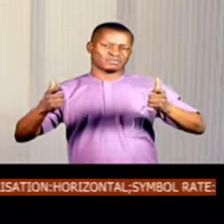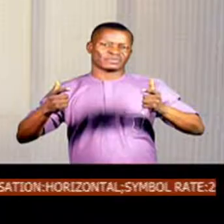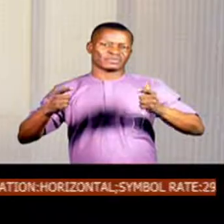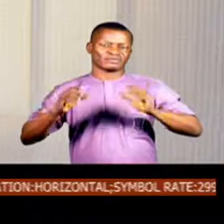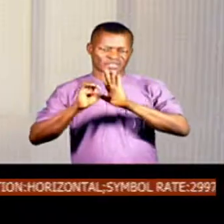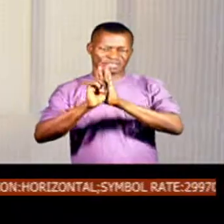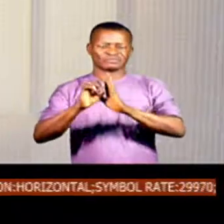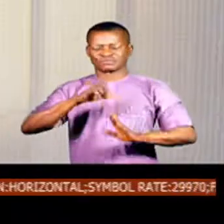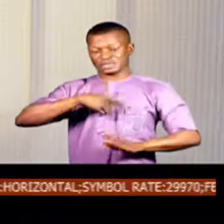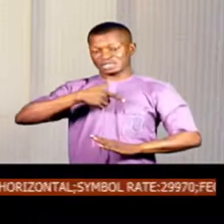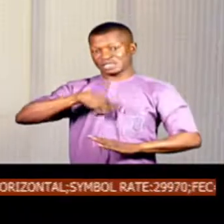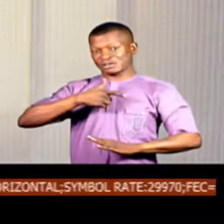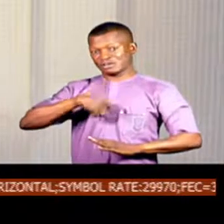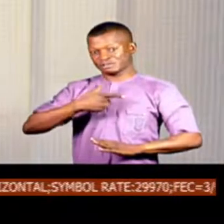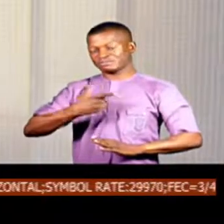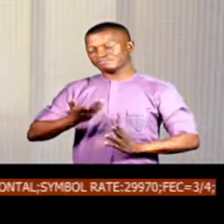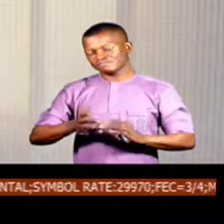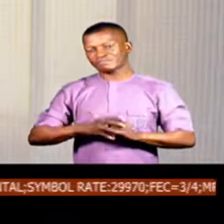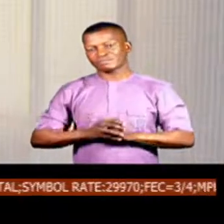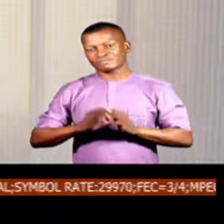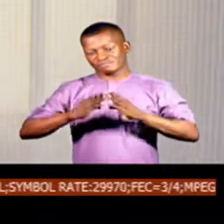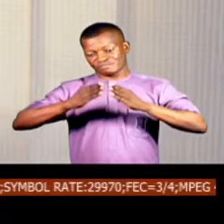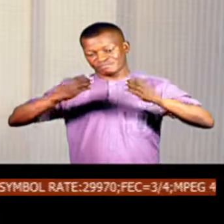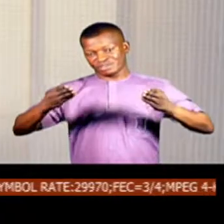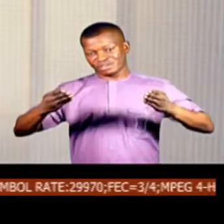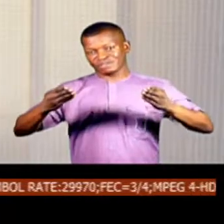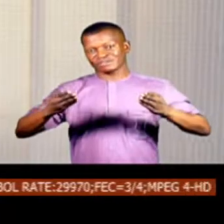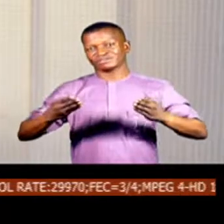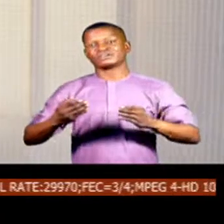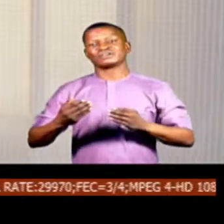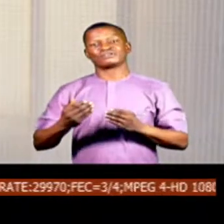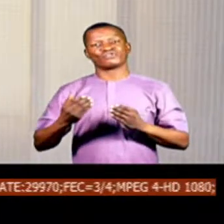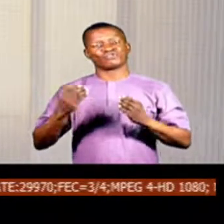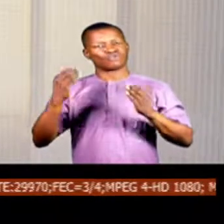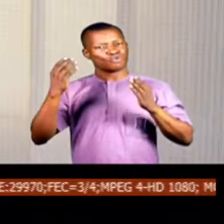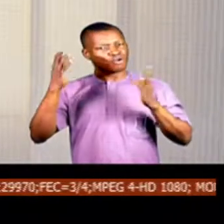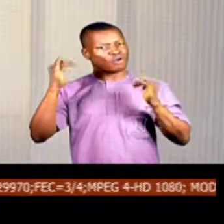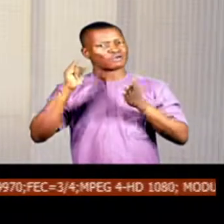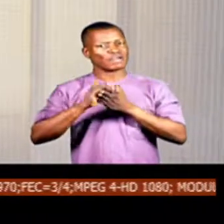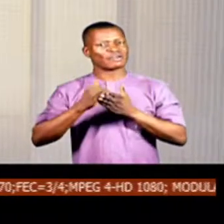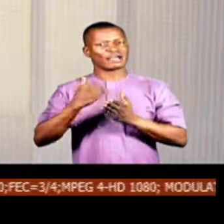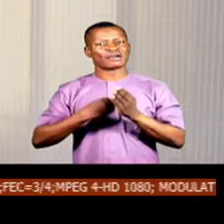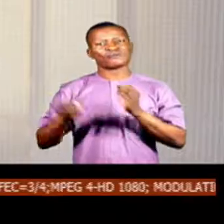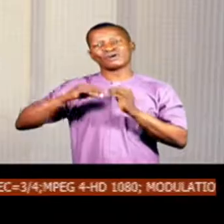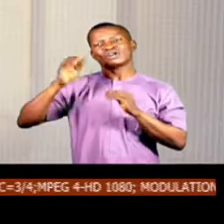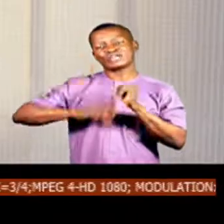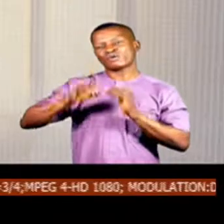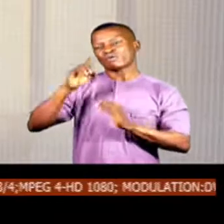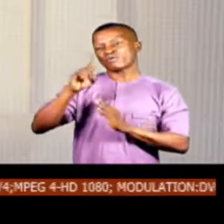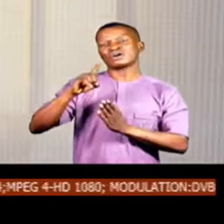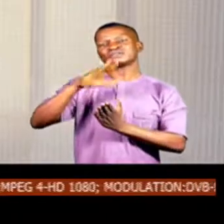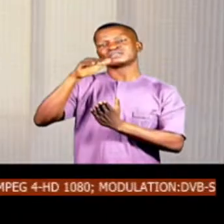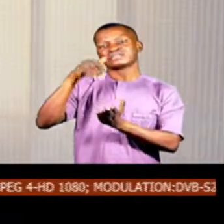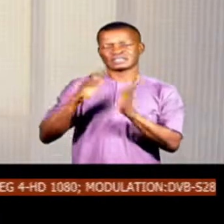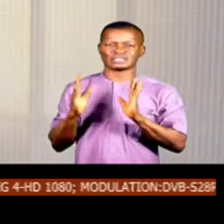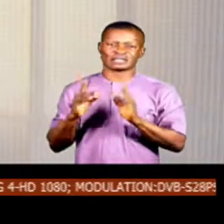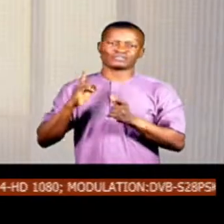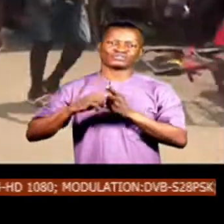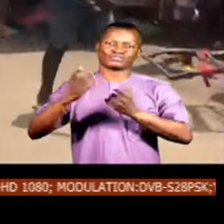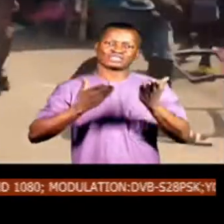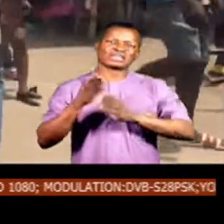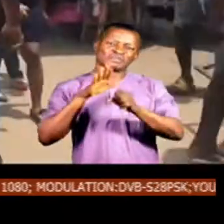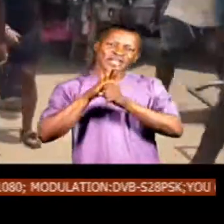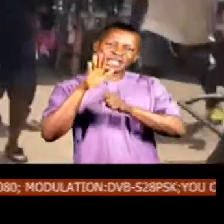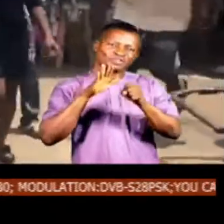for instance, or possibly Yobe with a big landmass, has more than one sexual assault referral center to